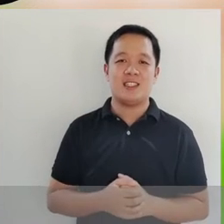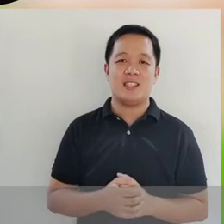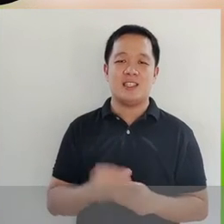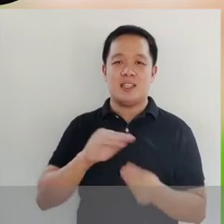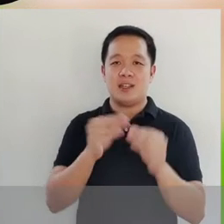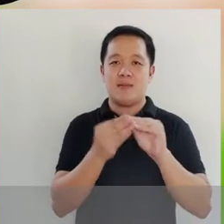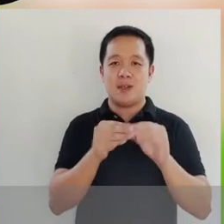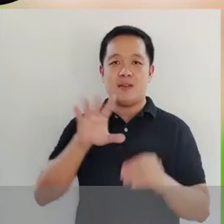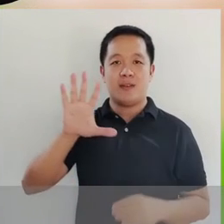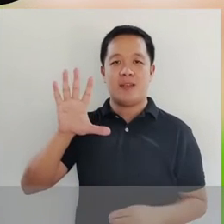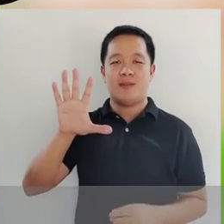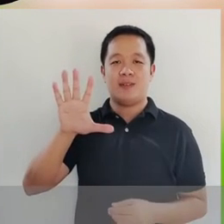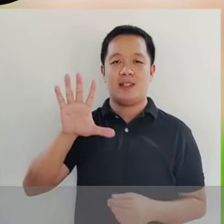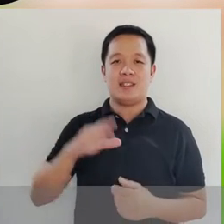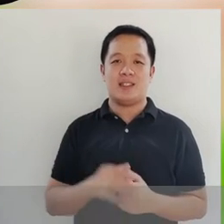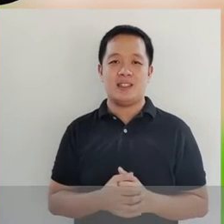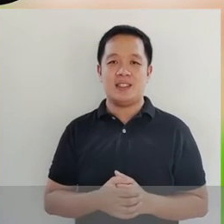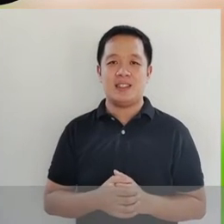Number 5.